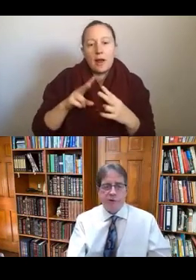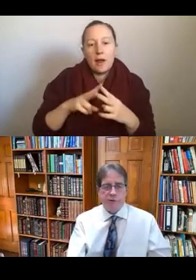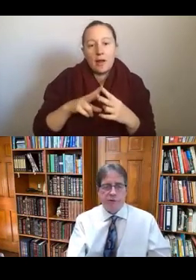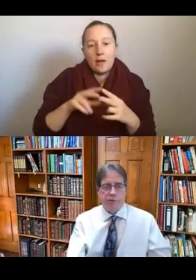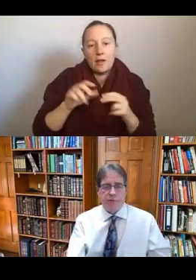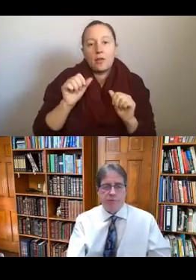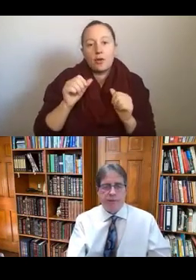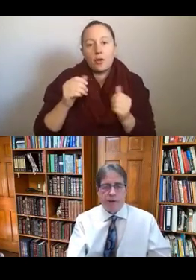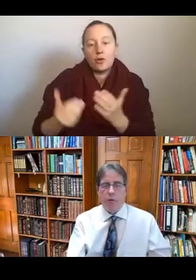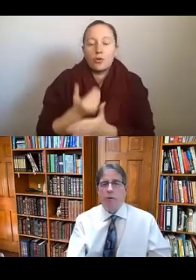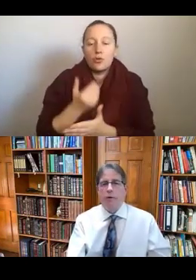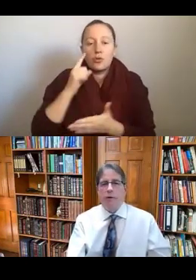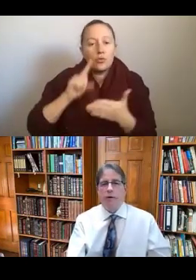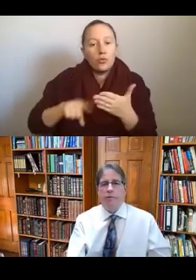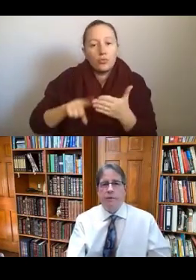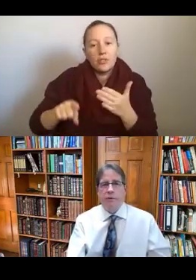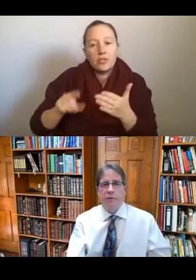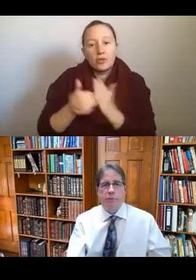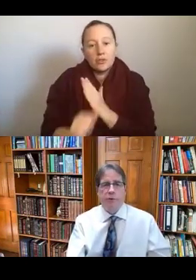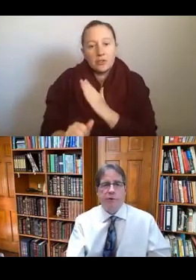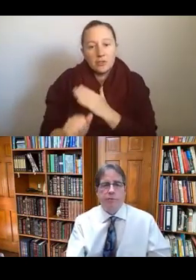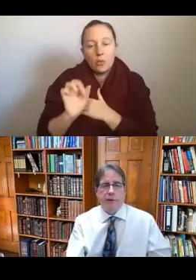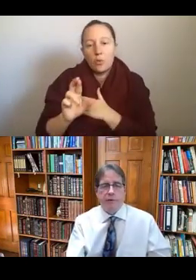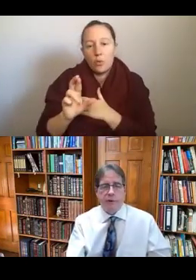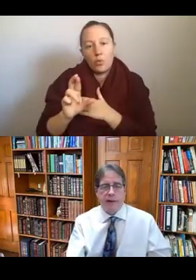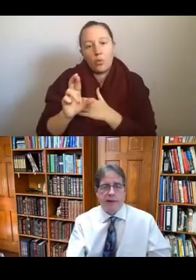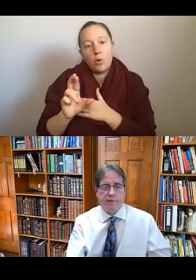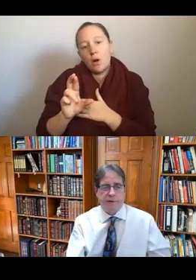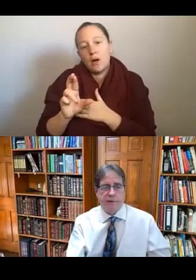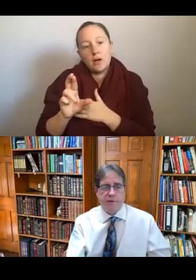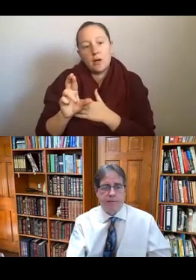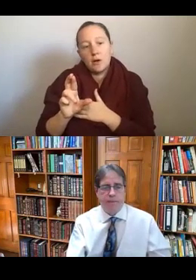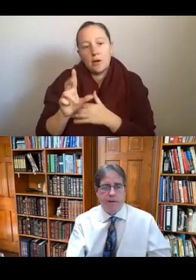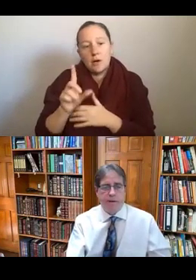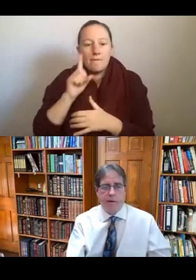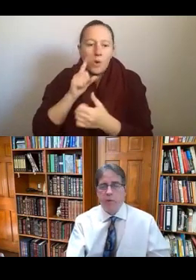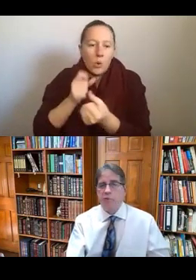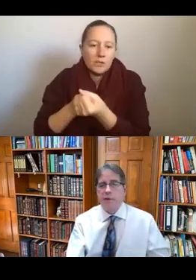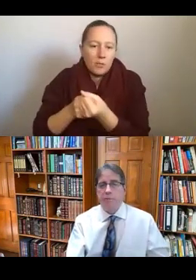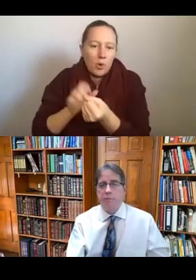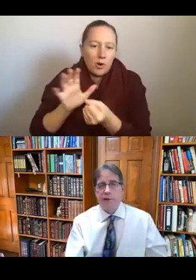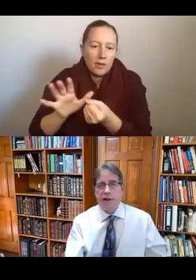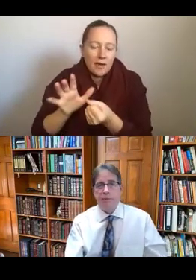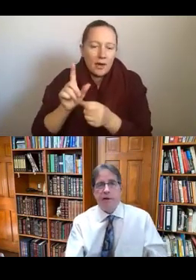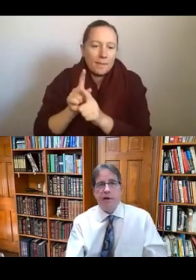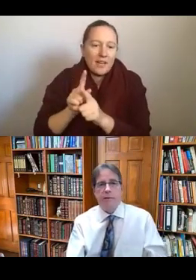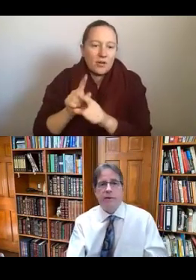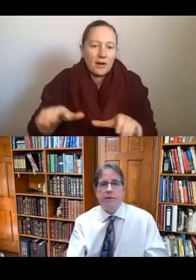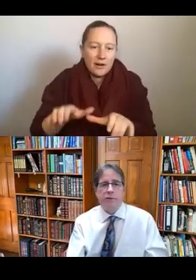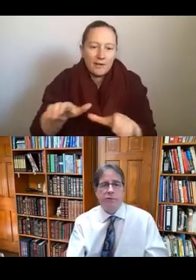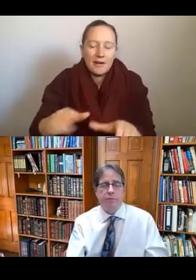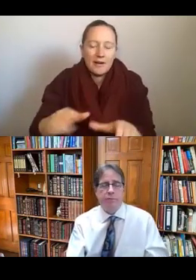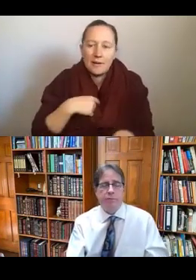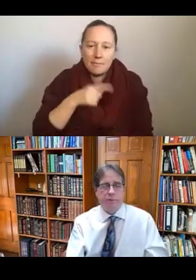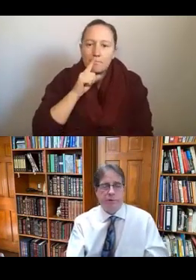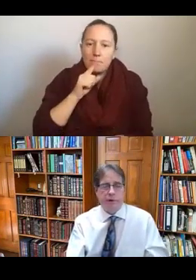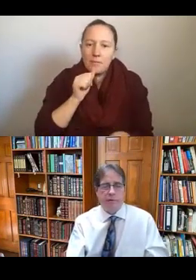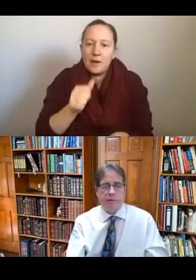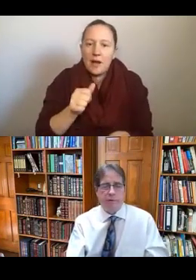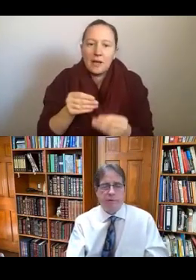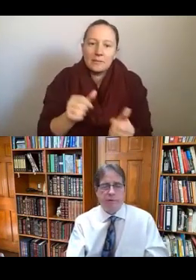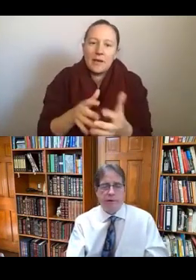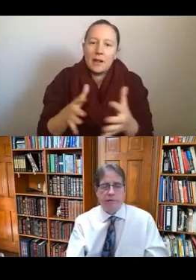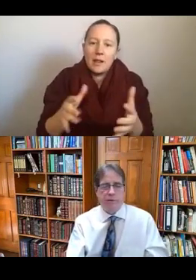research skills or to support their mentoring activity. I won't spend much time talking about those, but